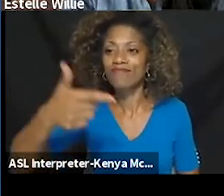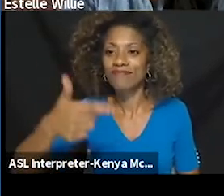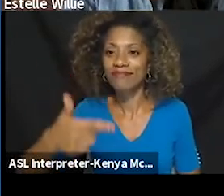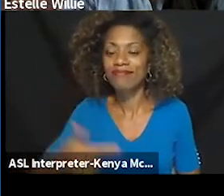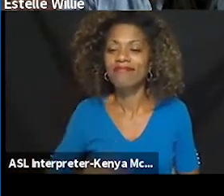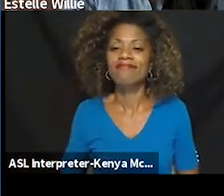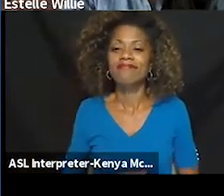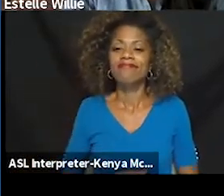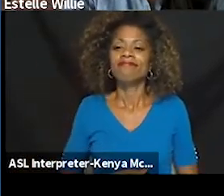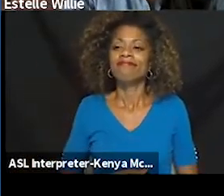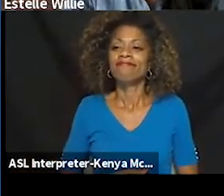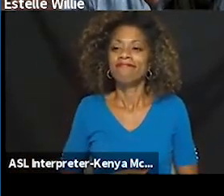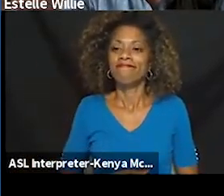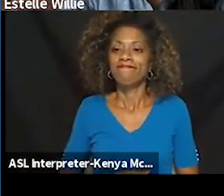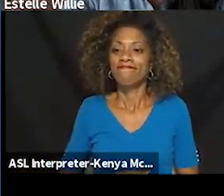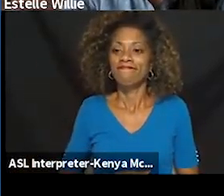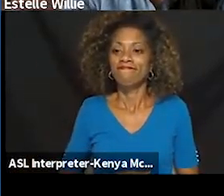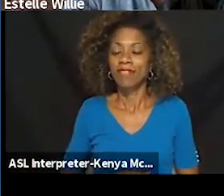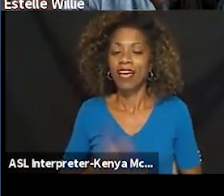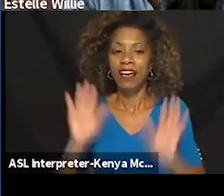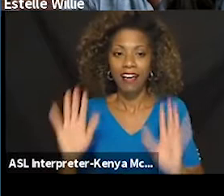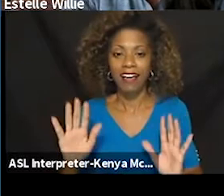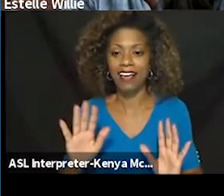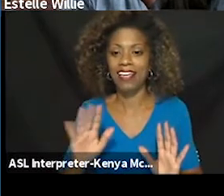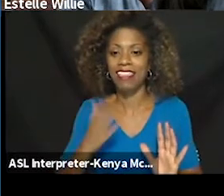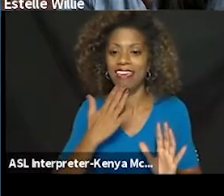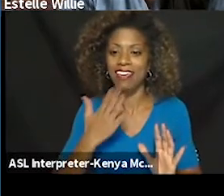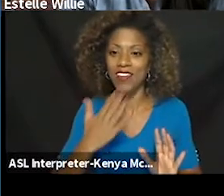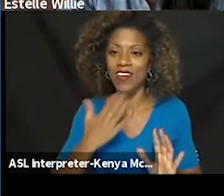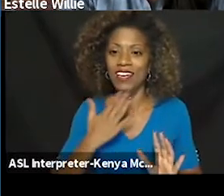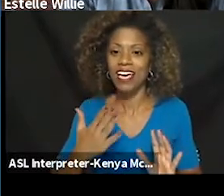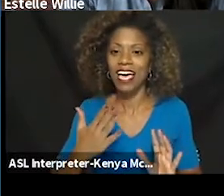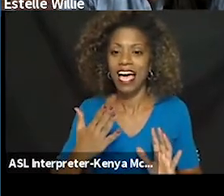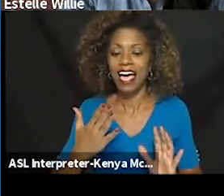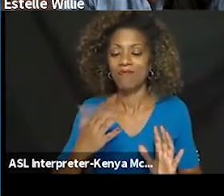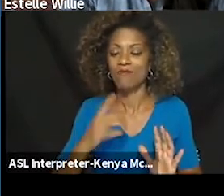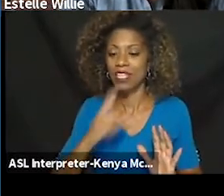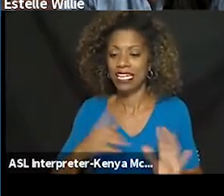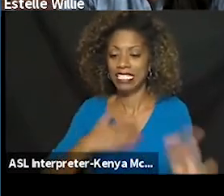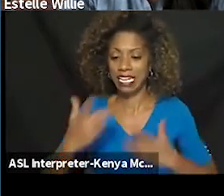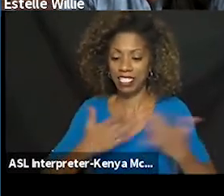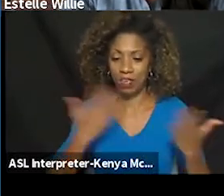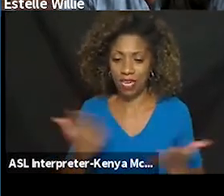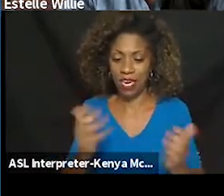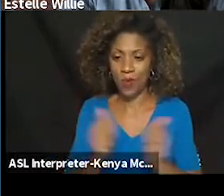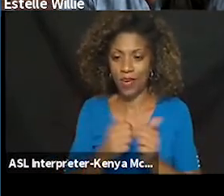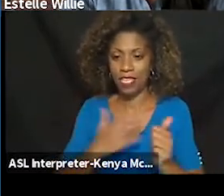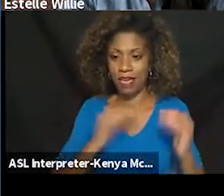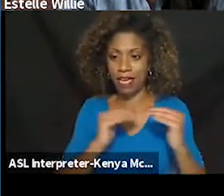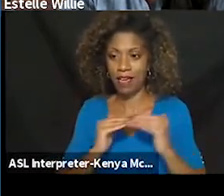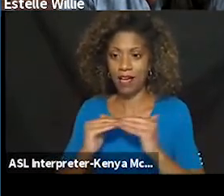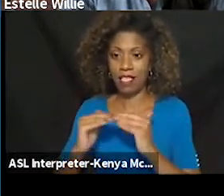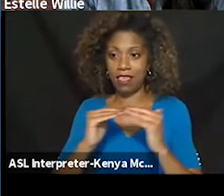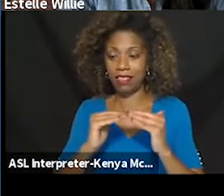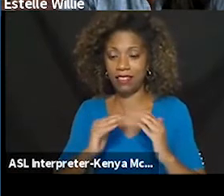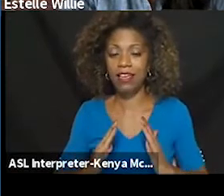Thank you so much. Really lovely to be here with my Hattaway colleagues. We are here to talk to you about a